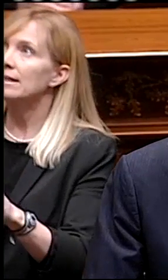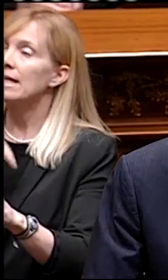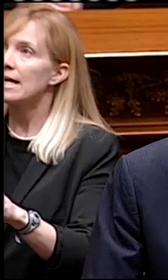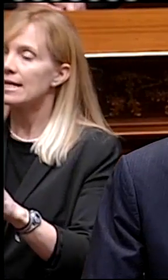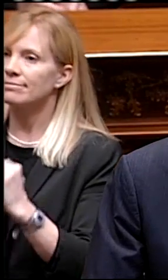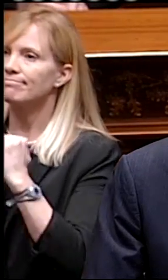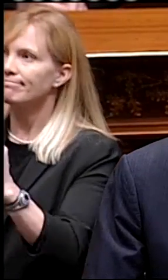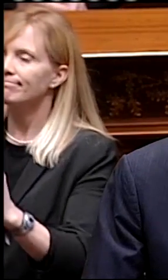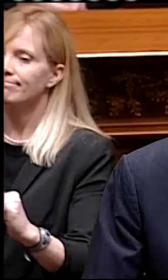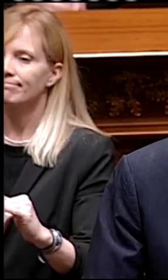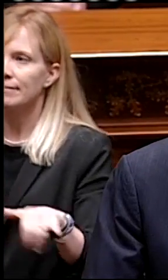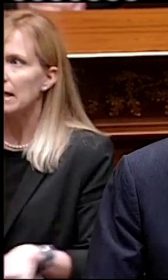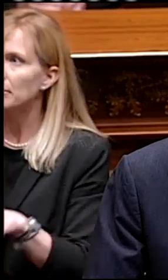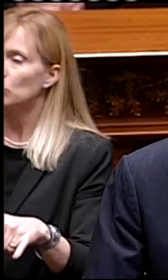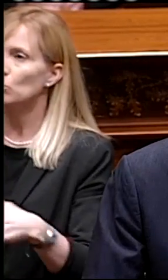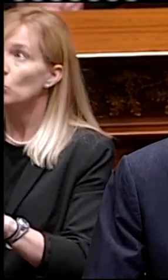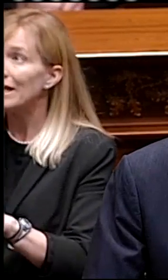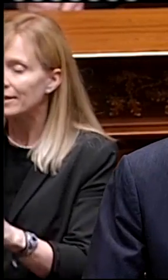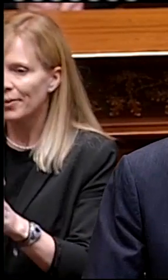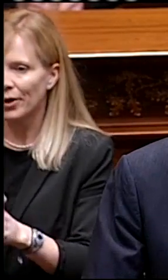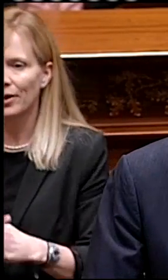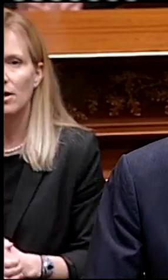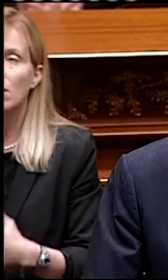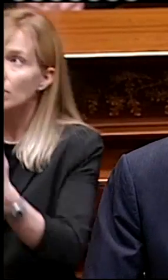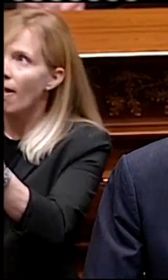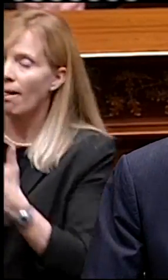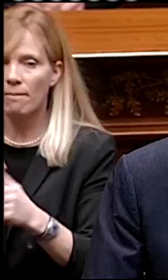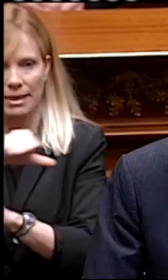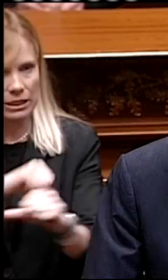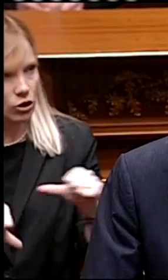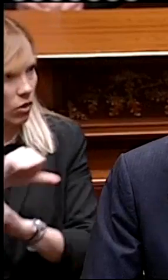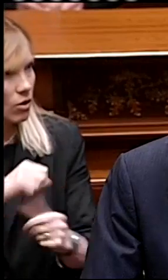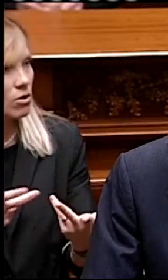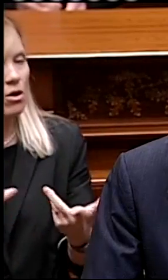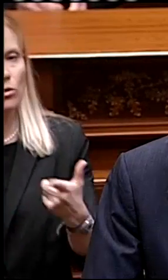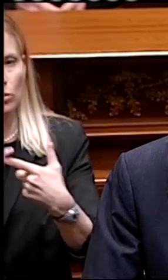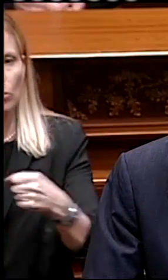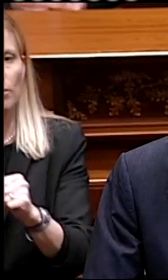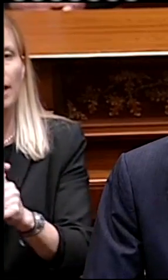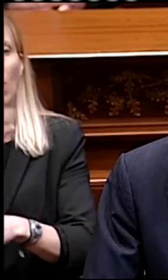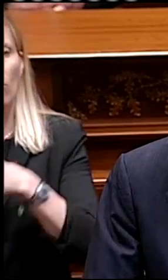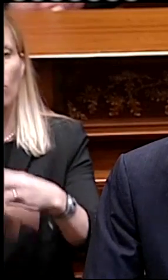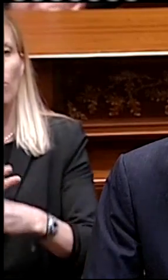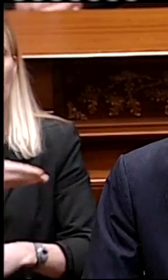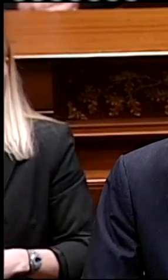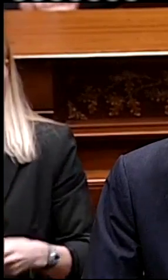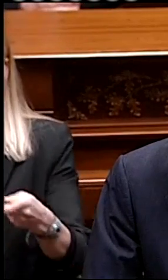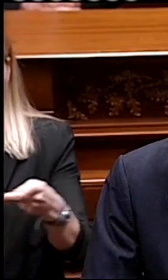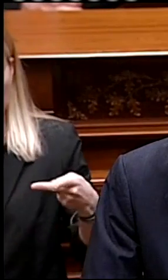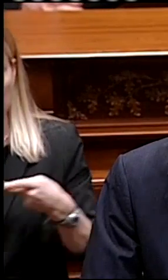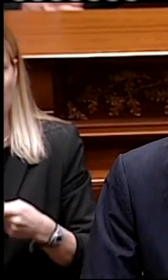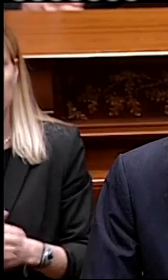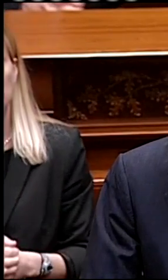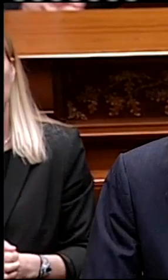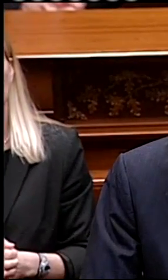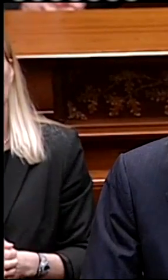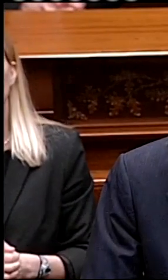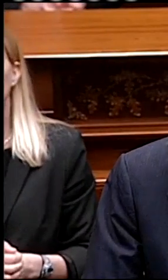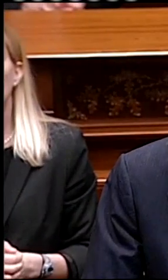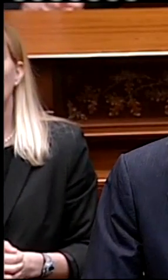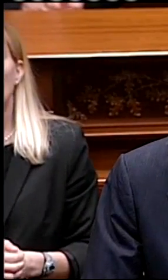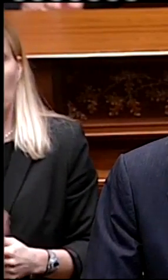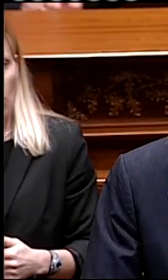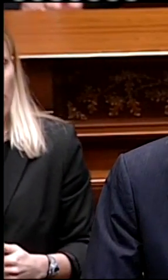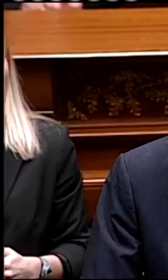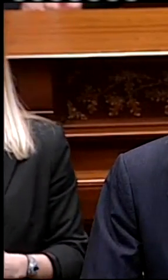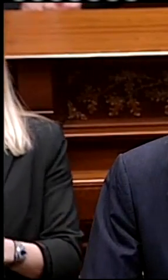image to do His work, to help each other, to make the world a better place. We all have a